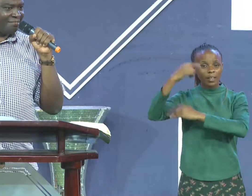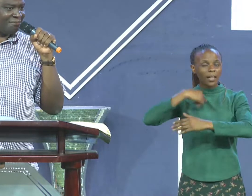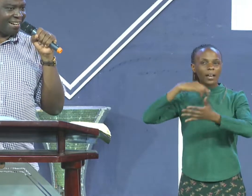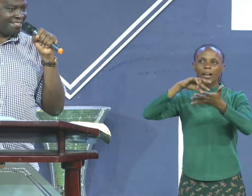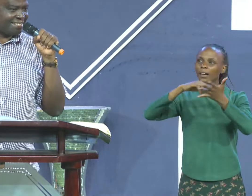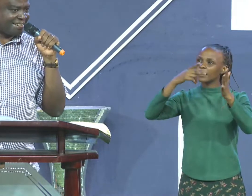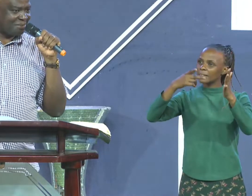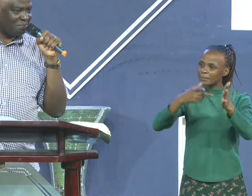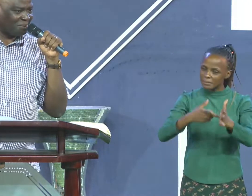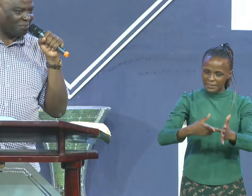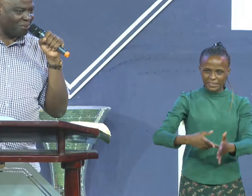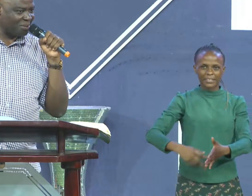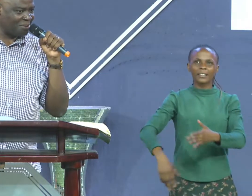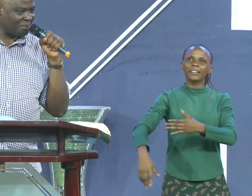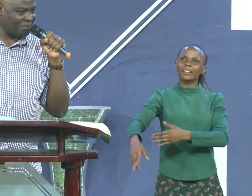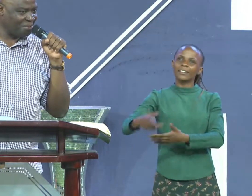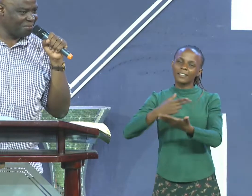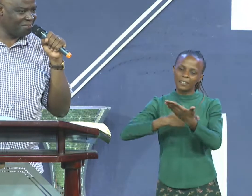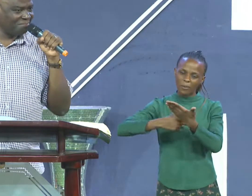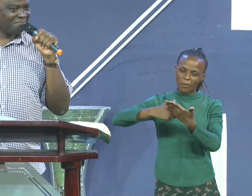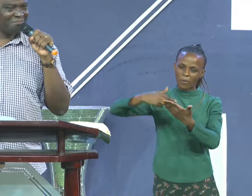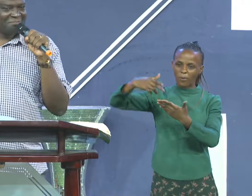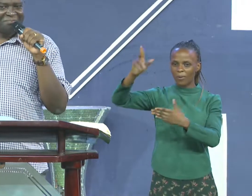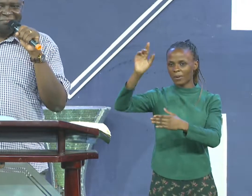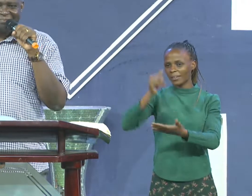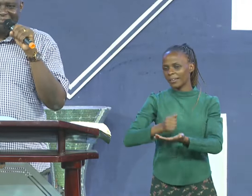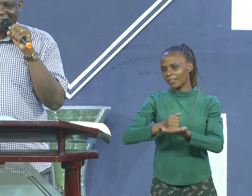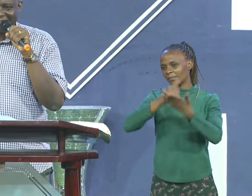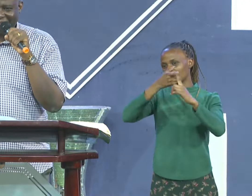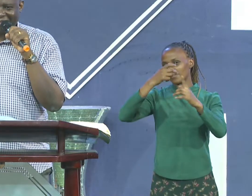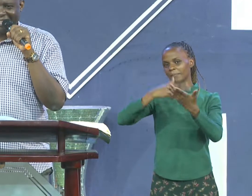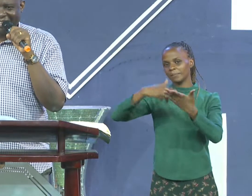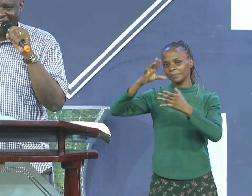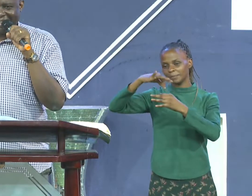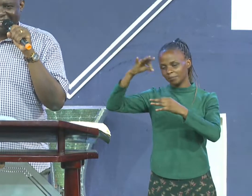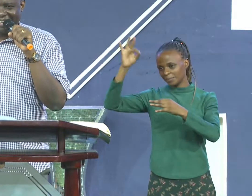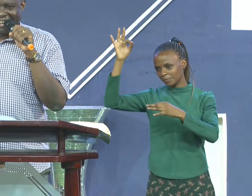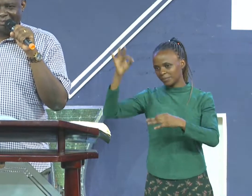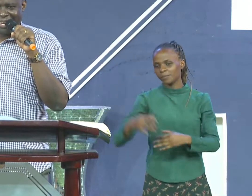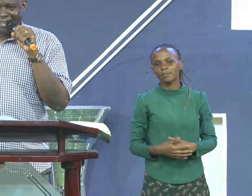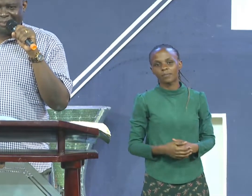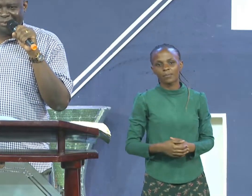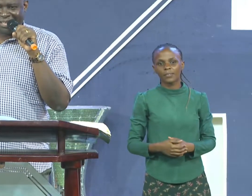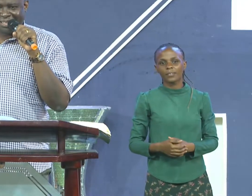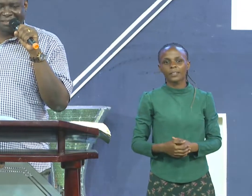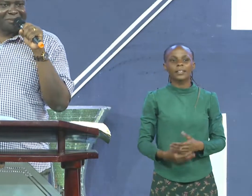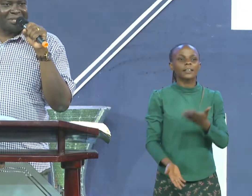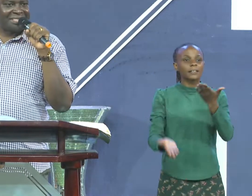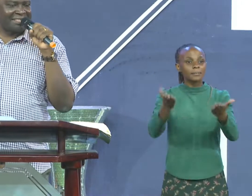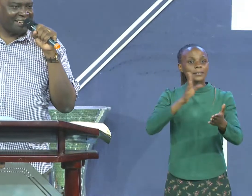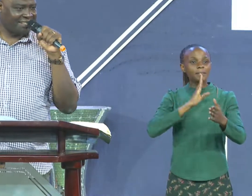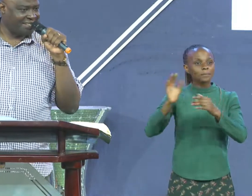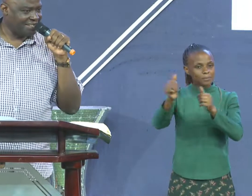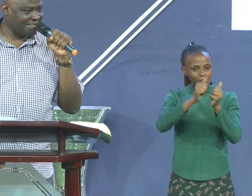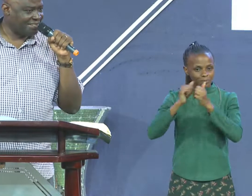that divine help from the Holy Ghost. May it be with us through